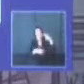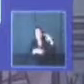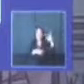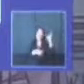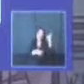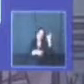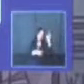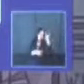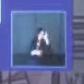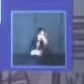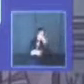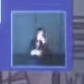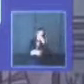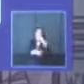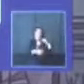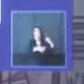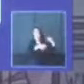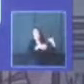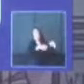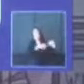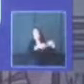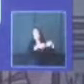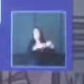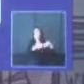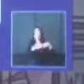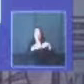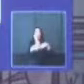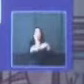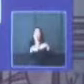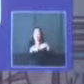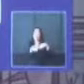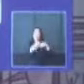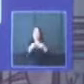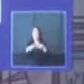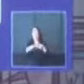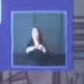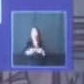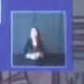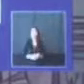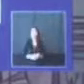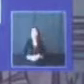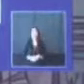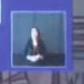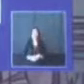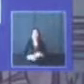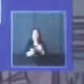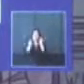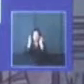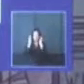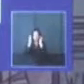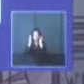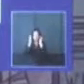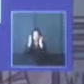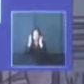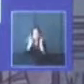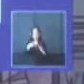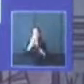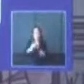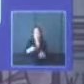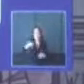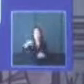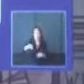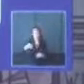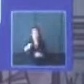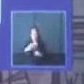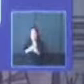the destination, and a third block related to the destination. How